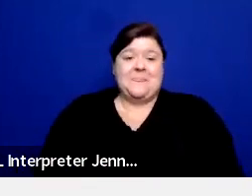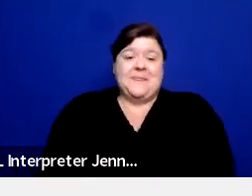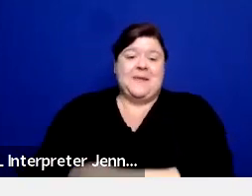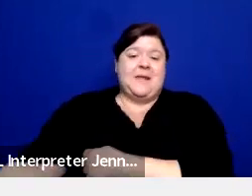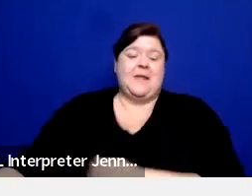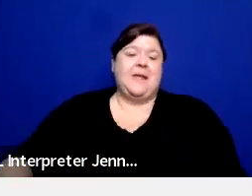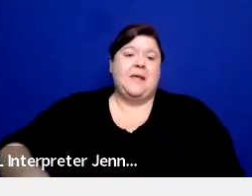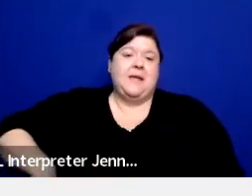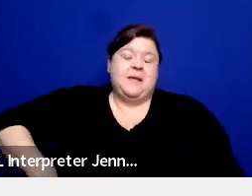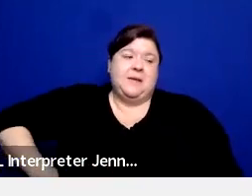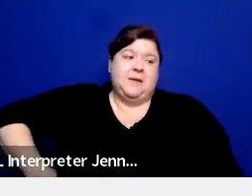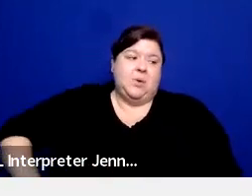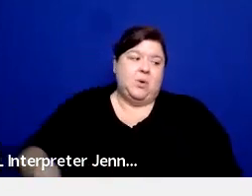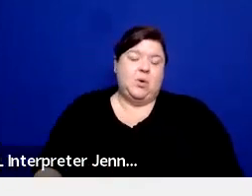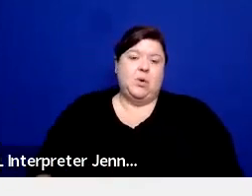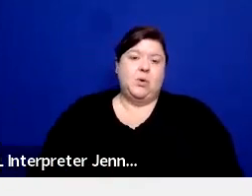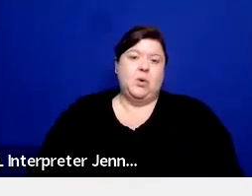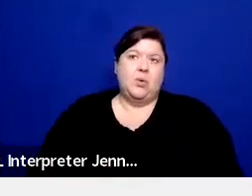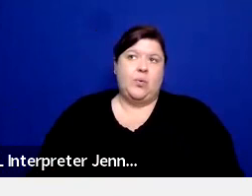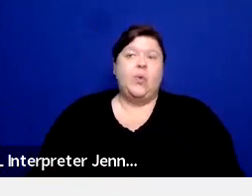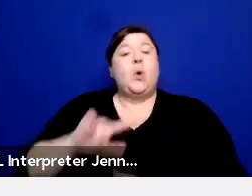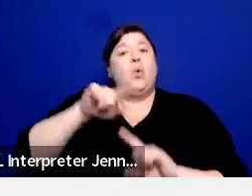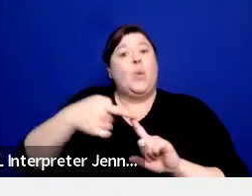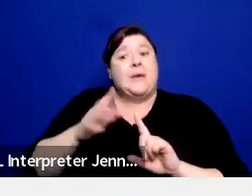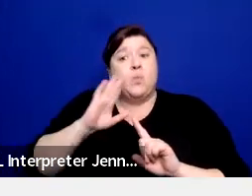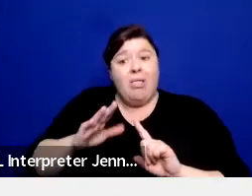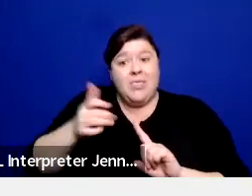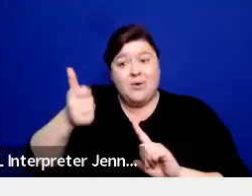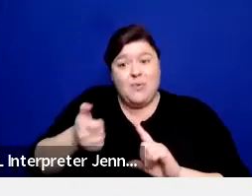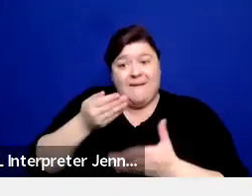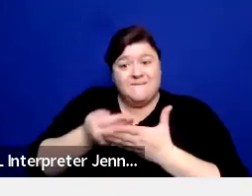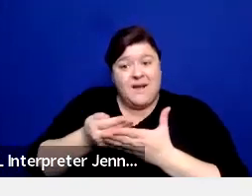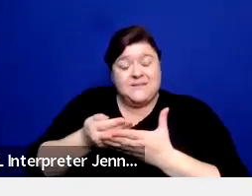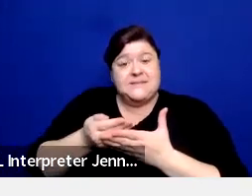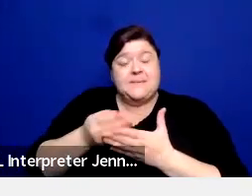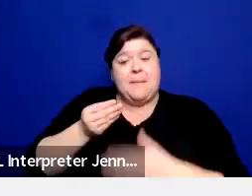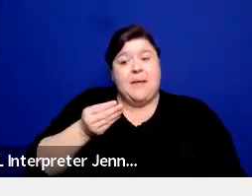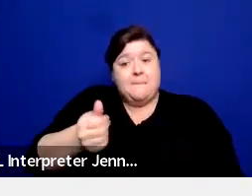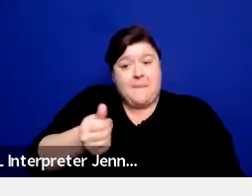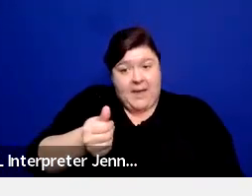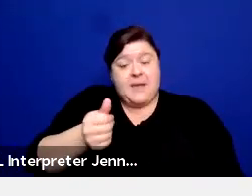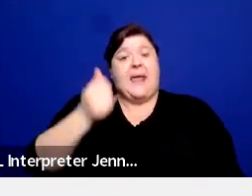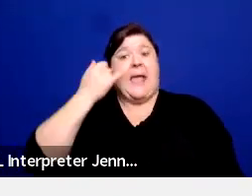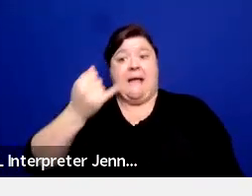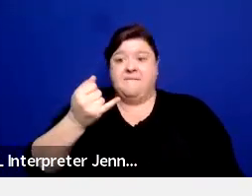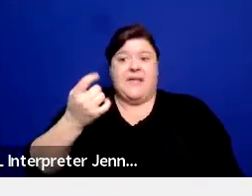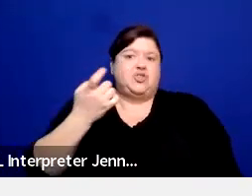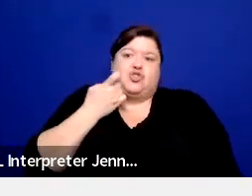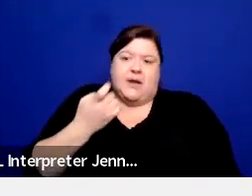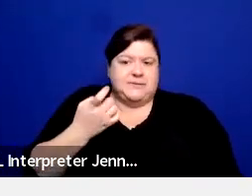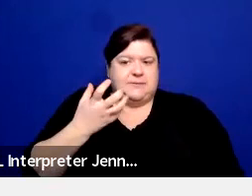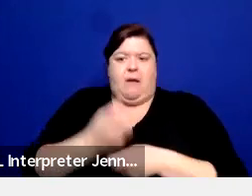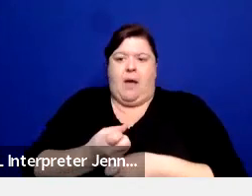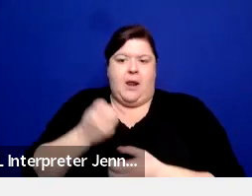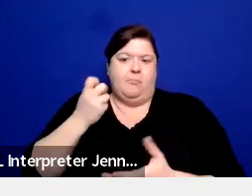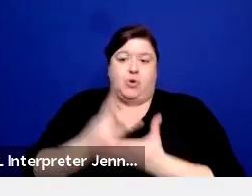When will the grant funds be issued if they just got approved? So it would be during the